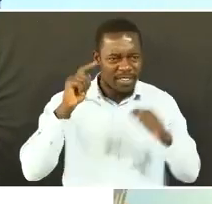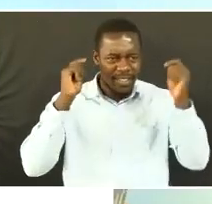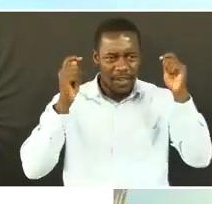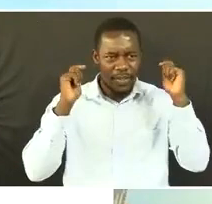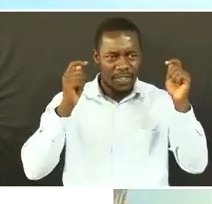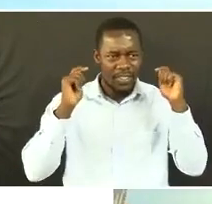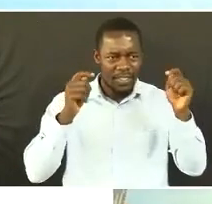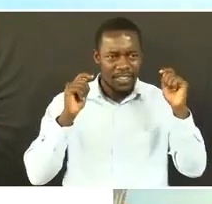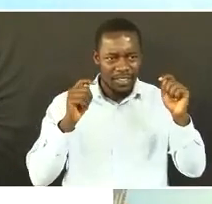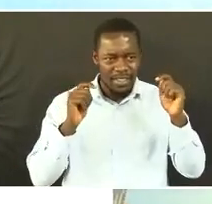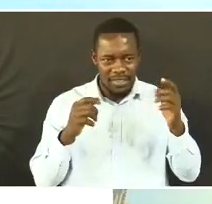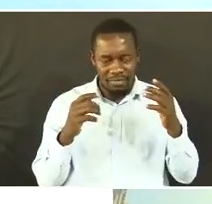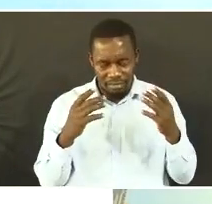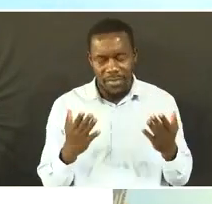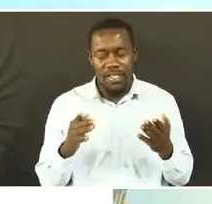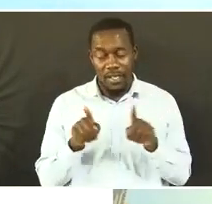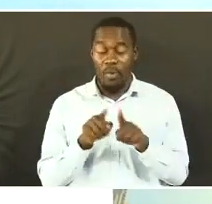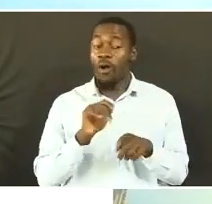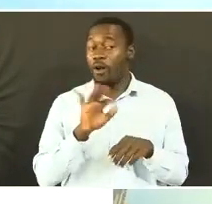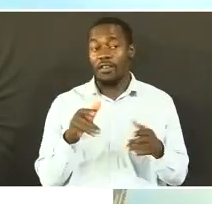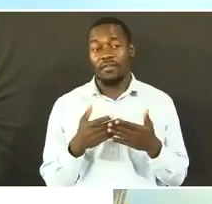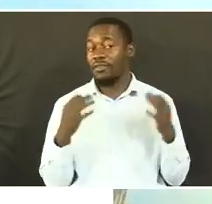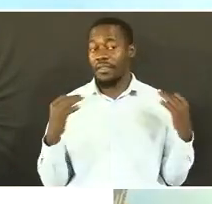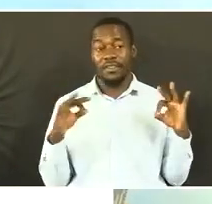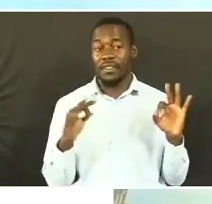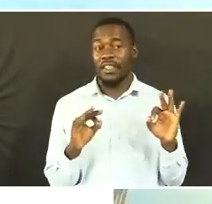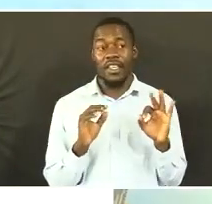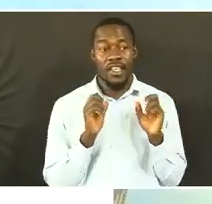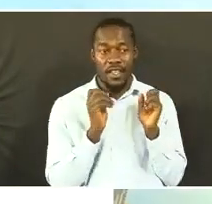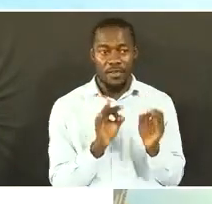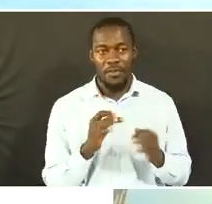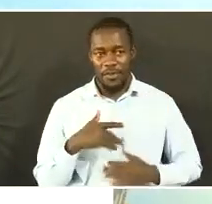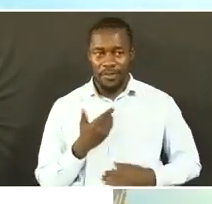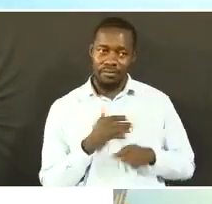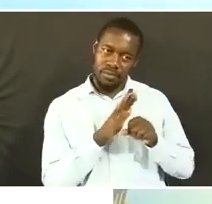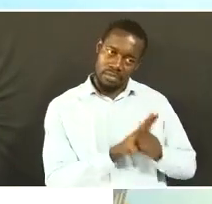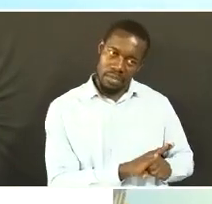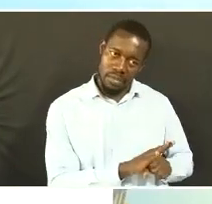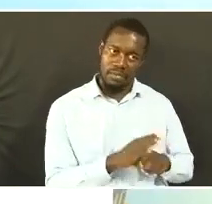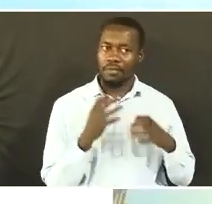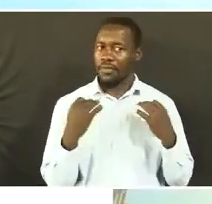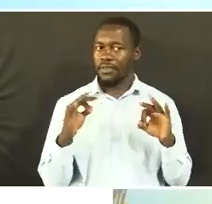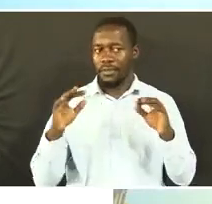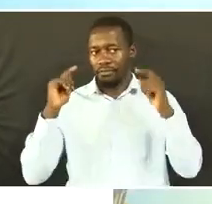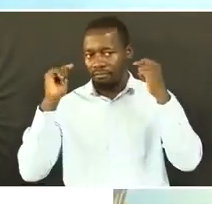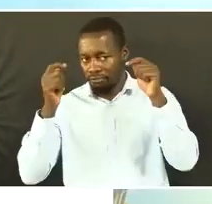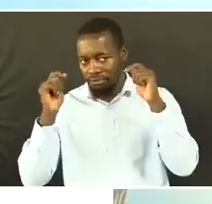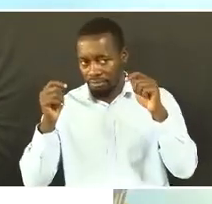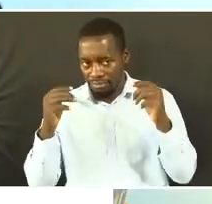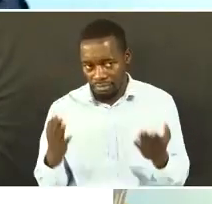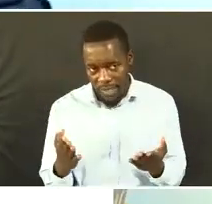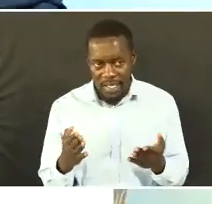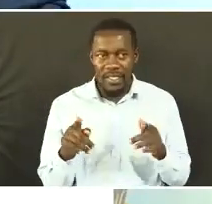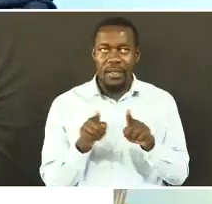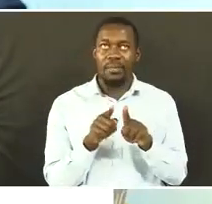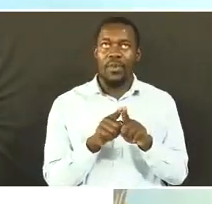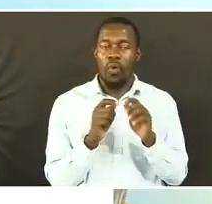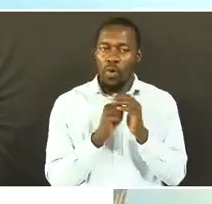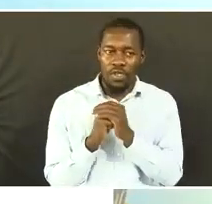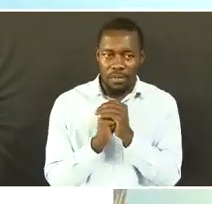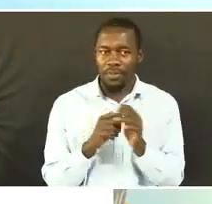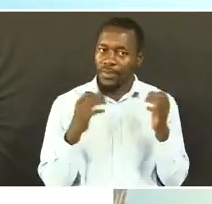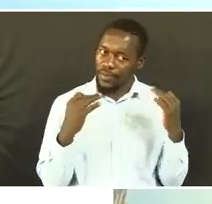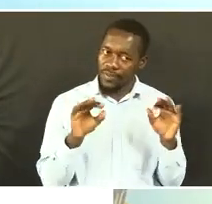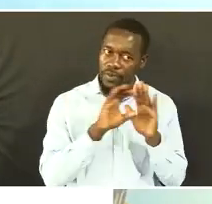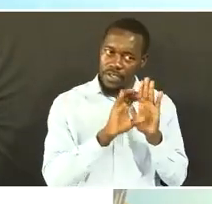right now, to manifest any belief, any religion, through worship, teaching, observance,